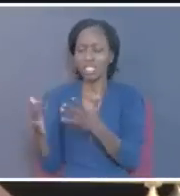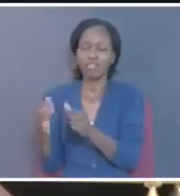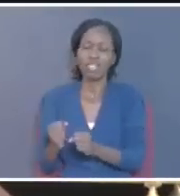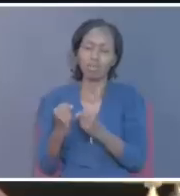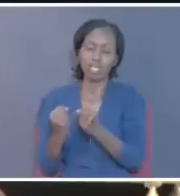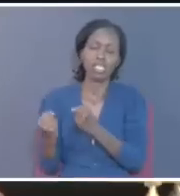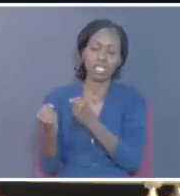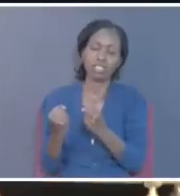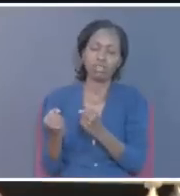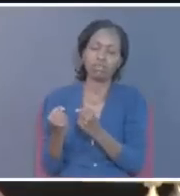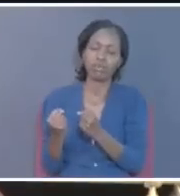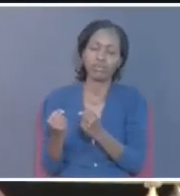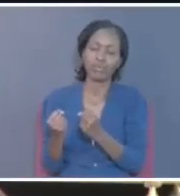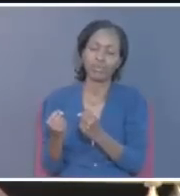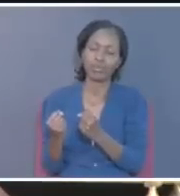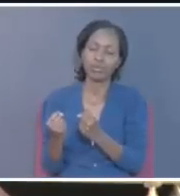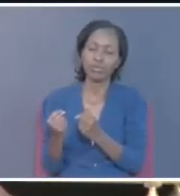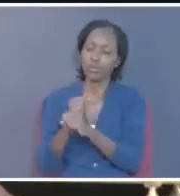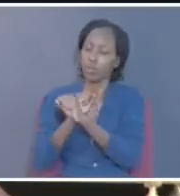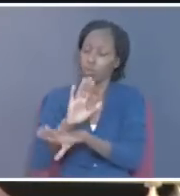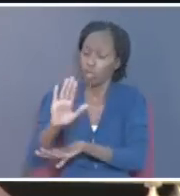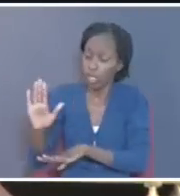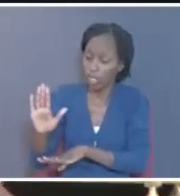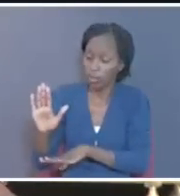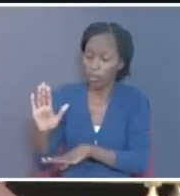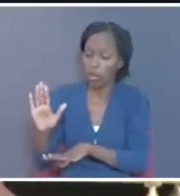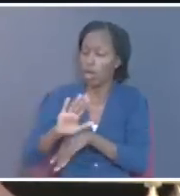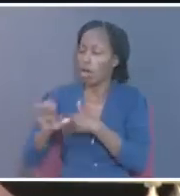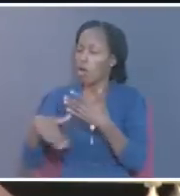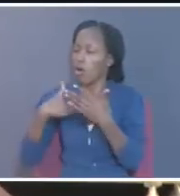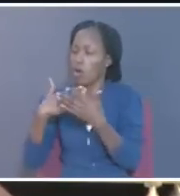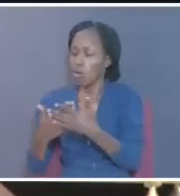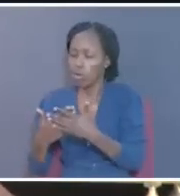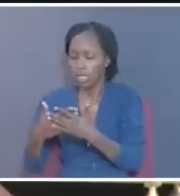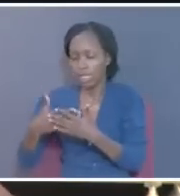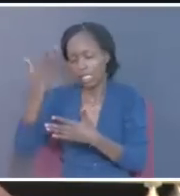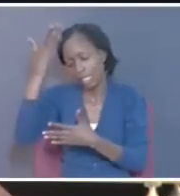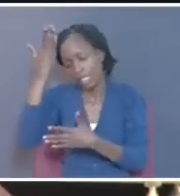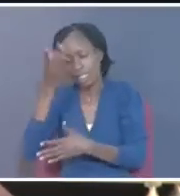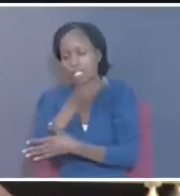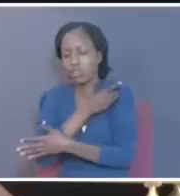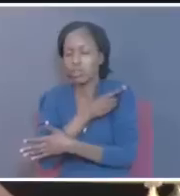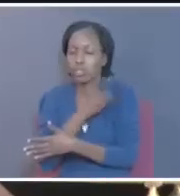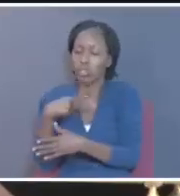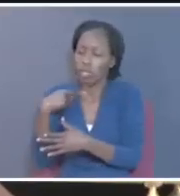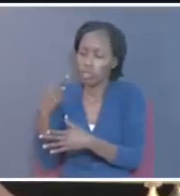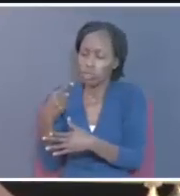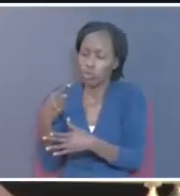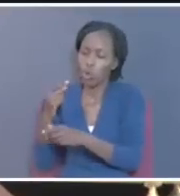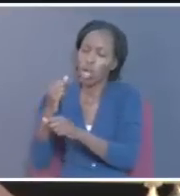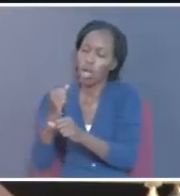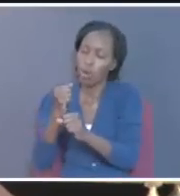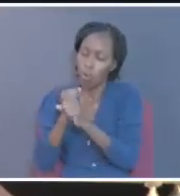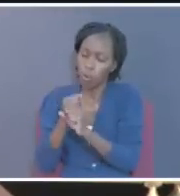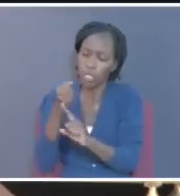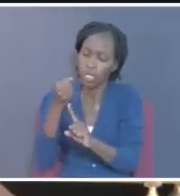you renew their strength, Jehovah? Protect the medical fraternity that is in the front line, Jehovah, fighting this pandemic,